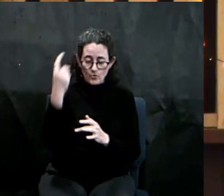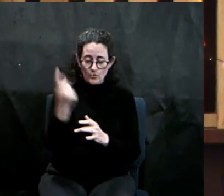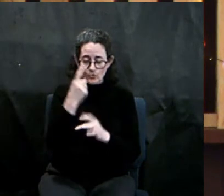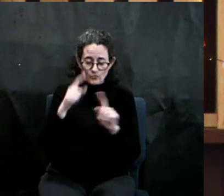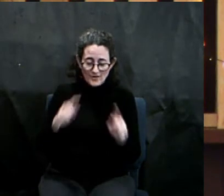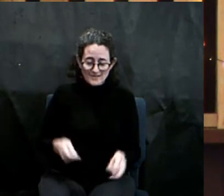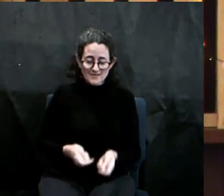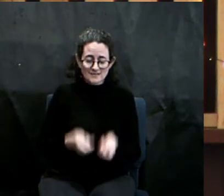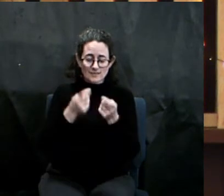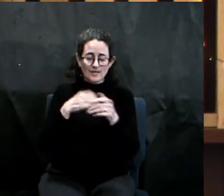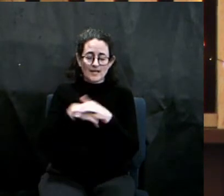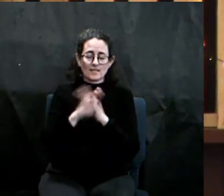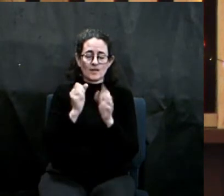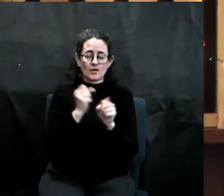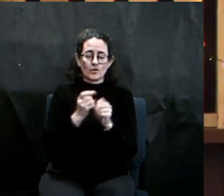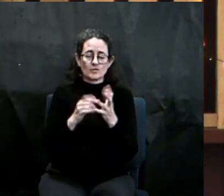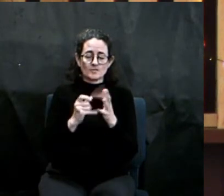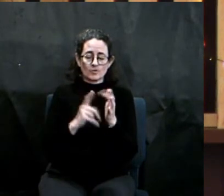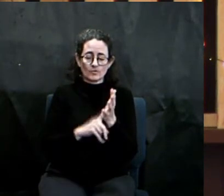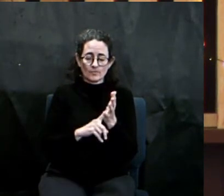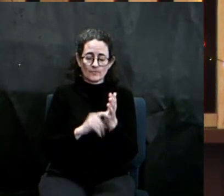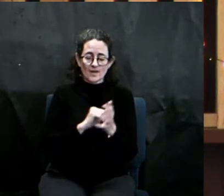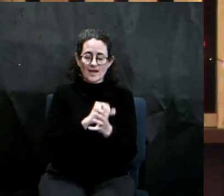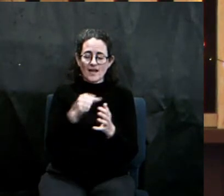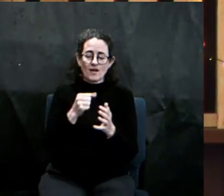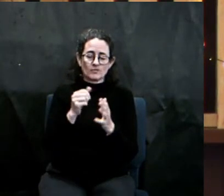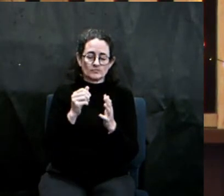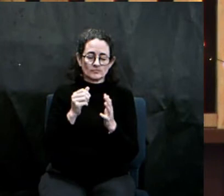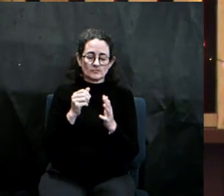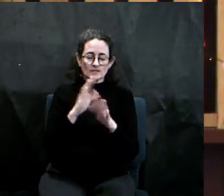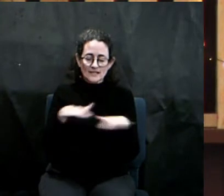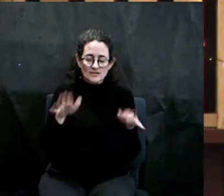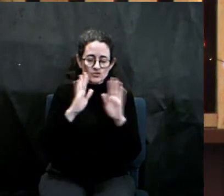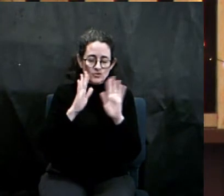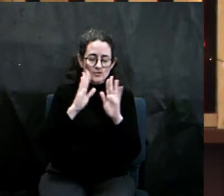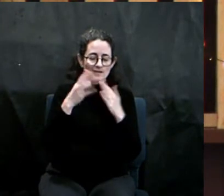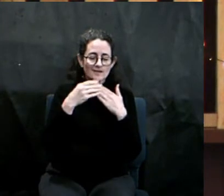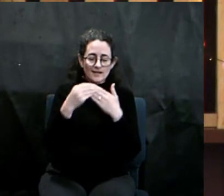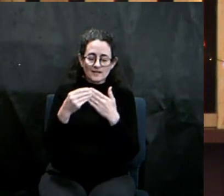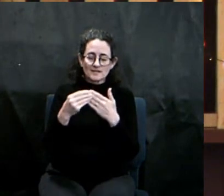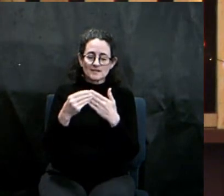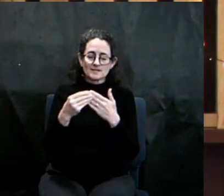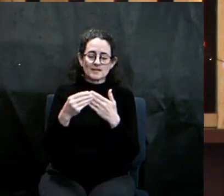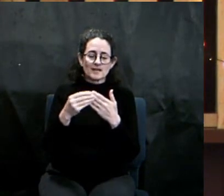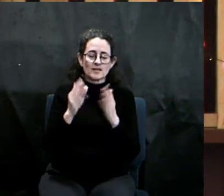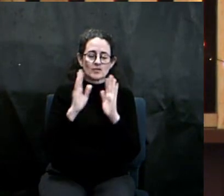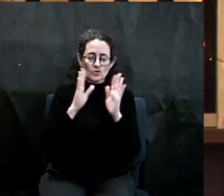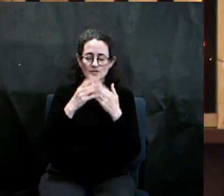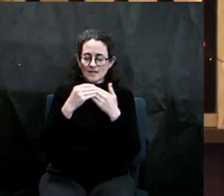remember our kids' church leaders, our youth group leaders, our mentors, our friends who have